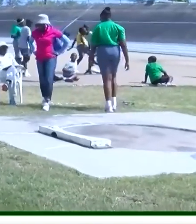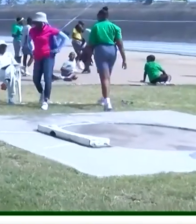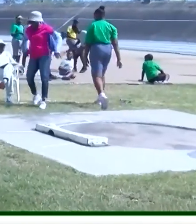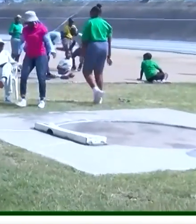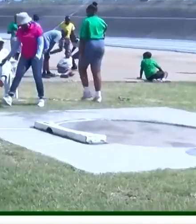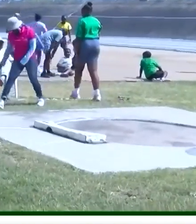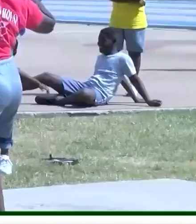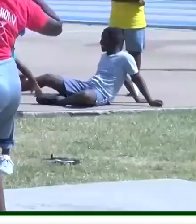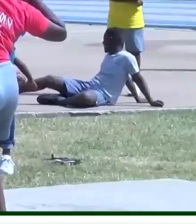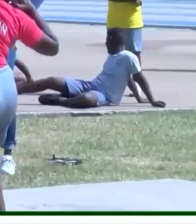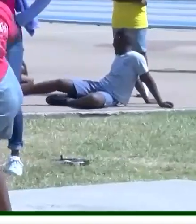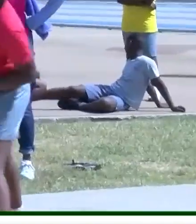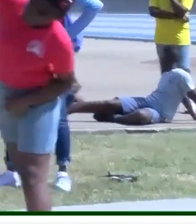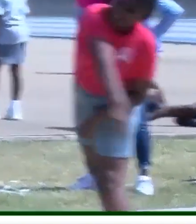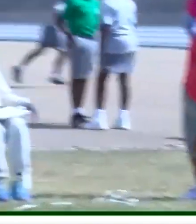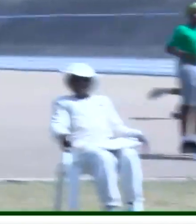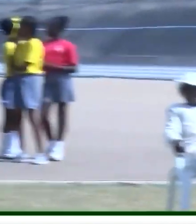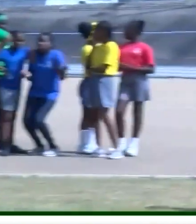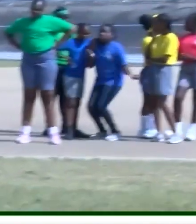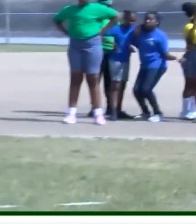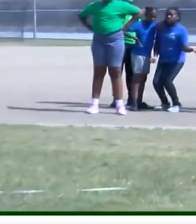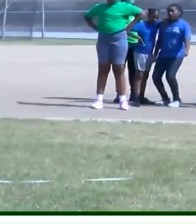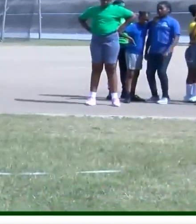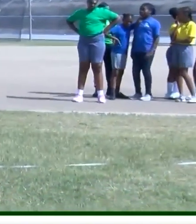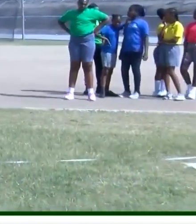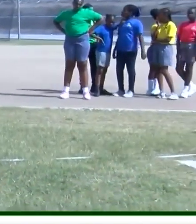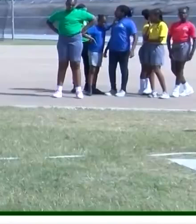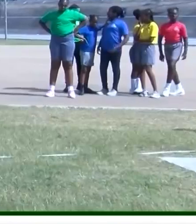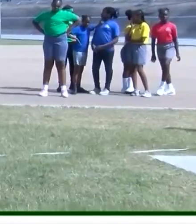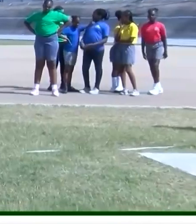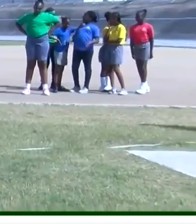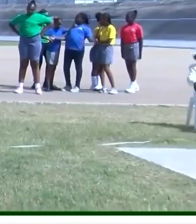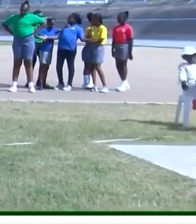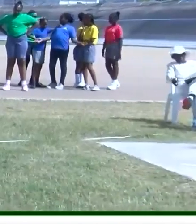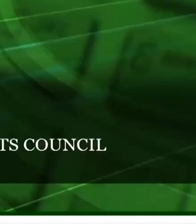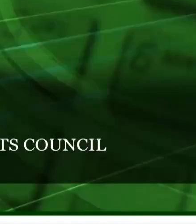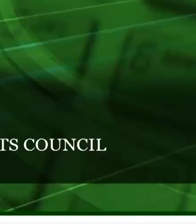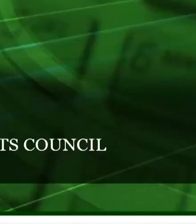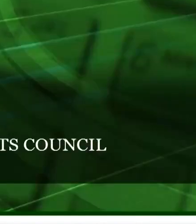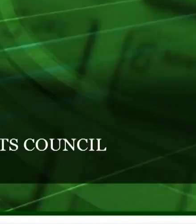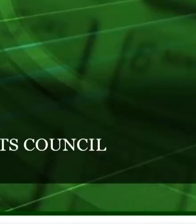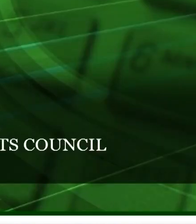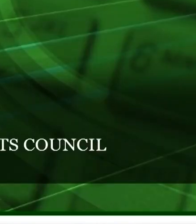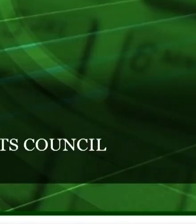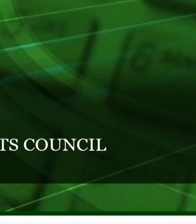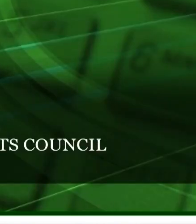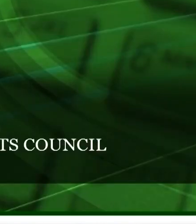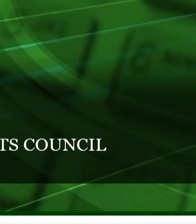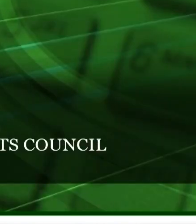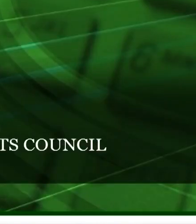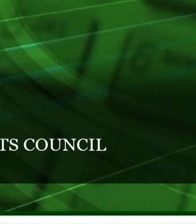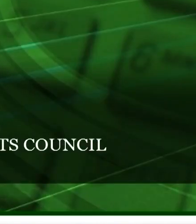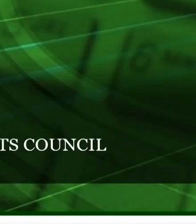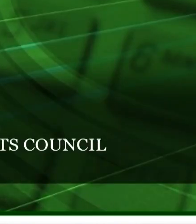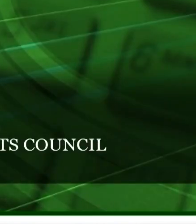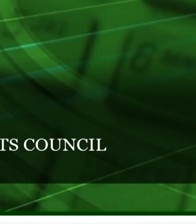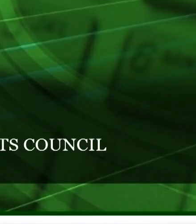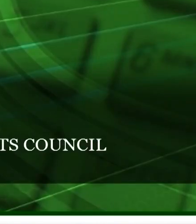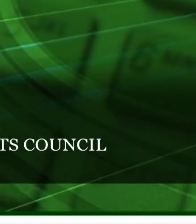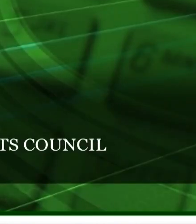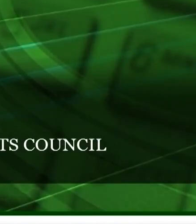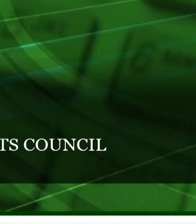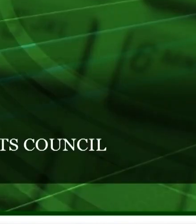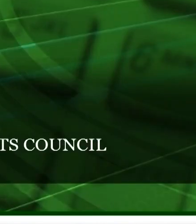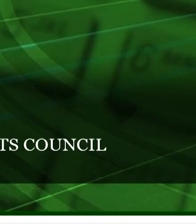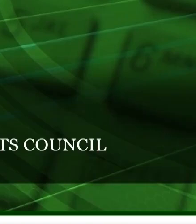Athletics Championship and the Barbados Secondary Schools Athletic Championships. As you would know, we will not have National Stadium track